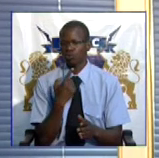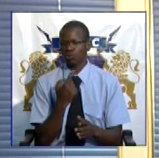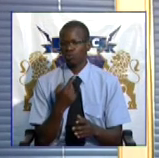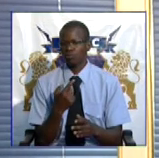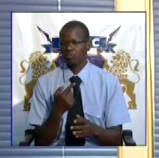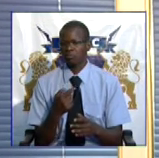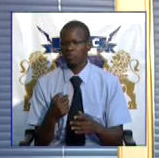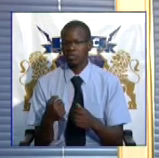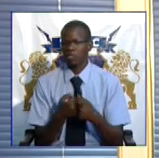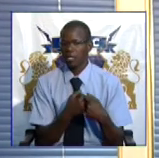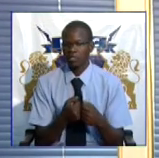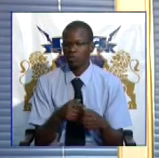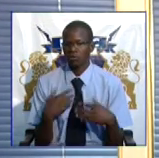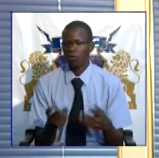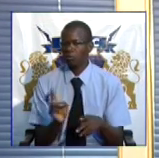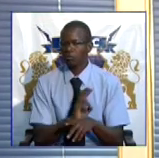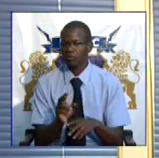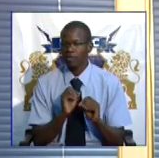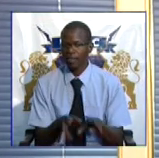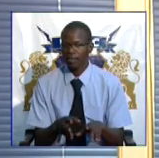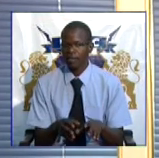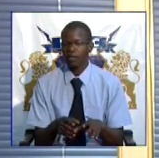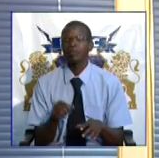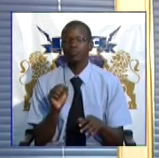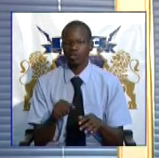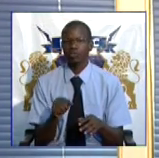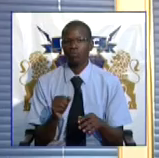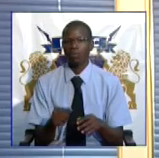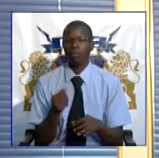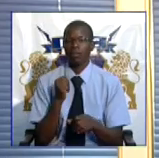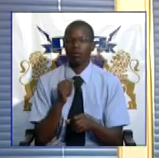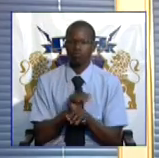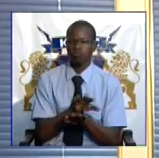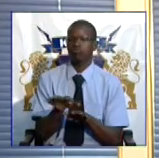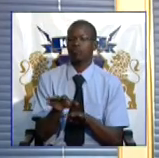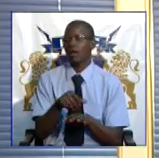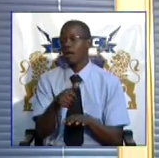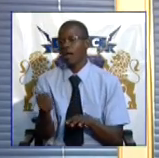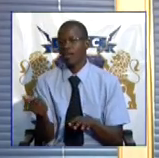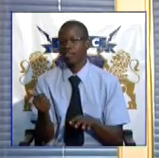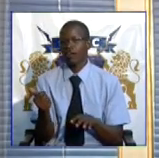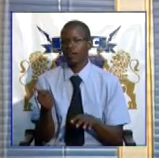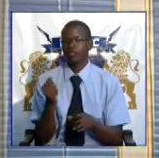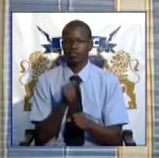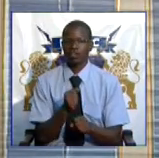unrecognized, infecting entire workforce and contributing to low morale and poor